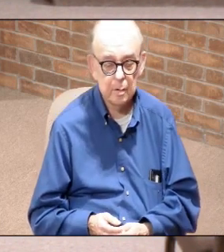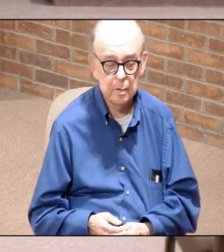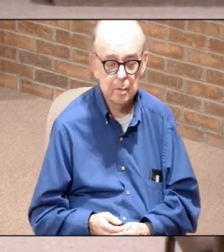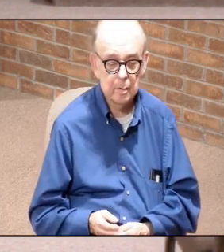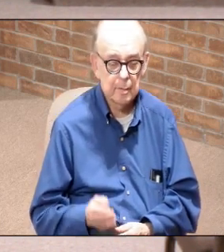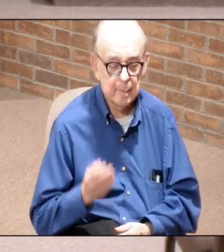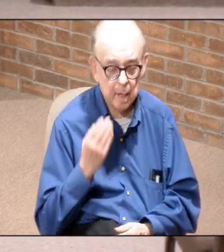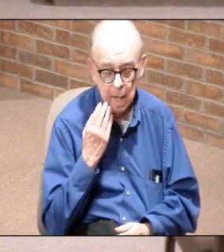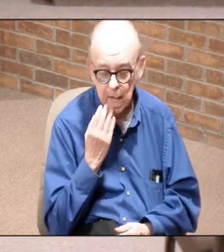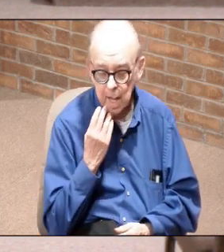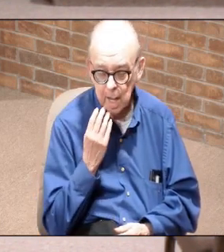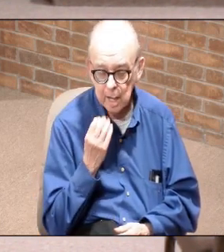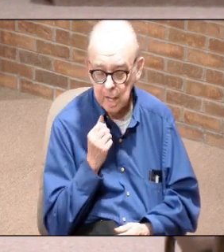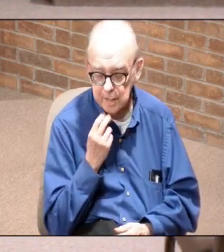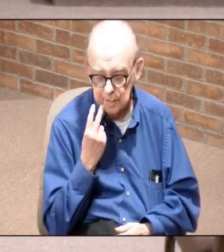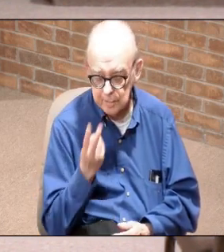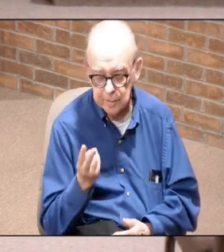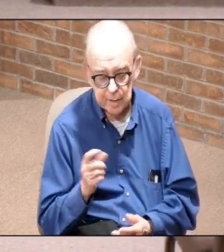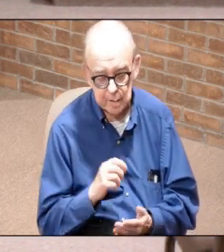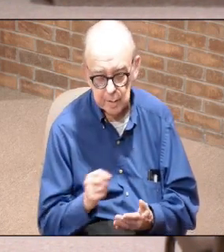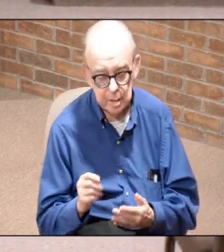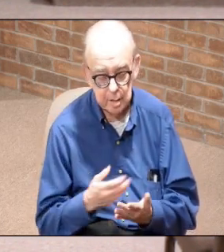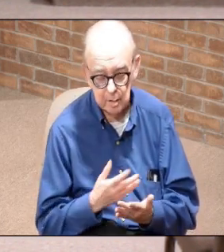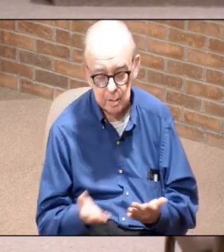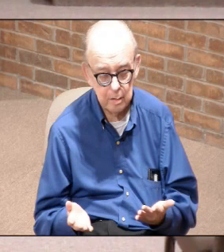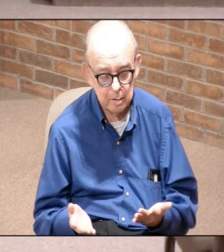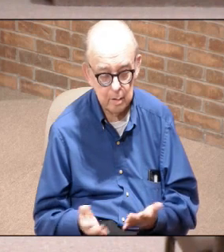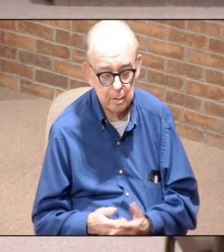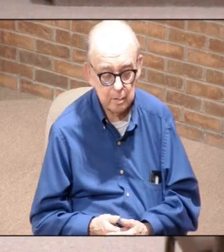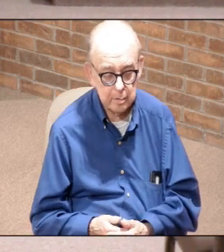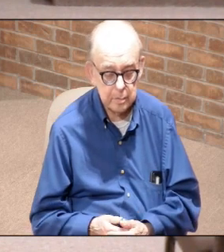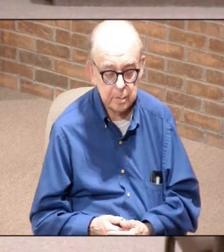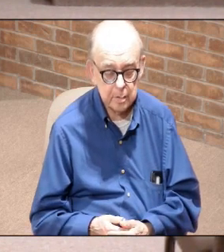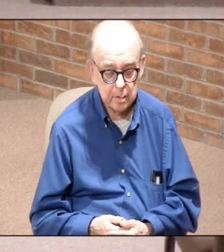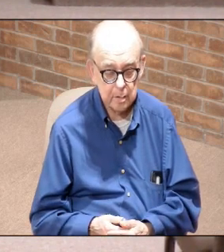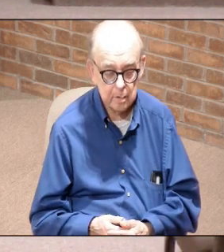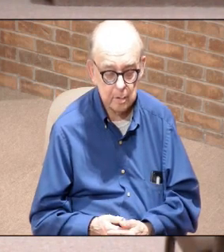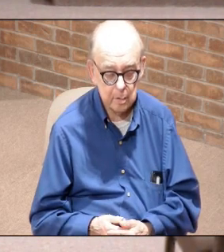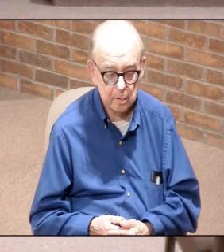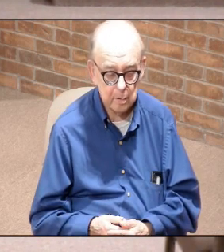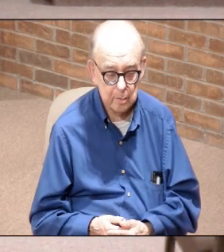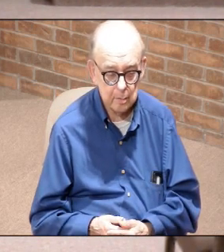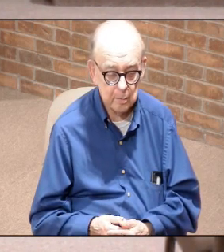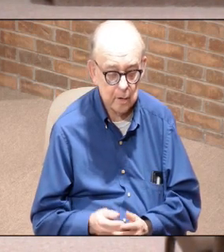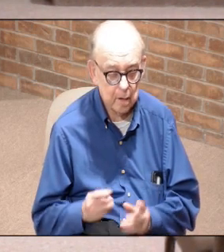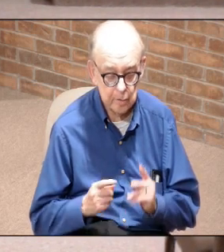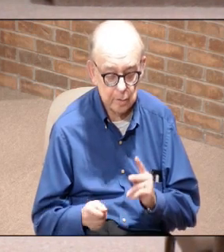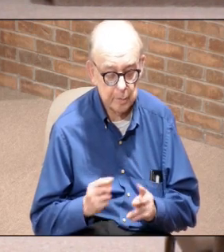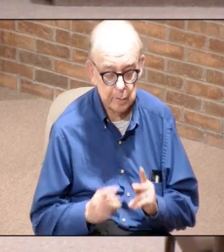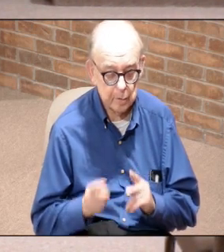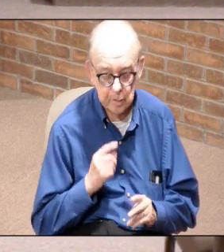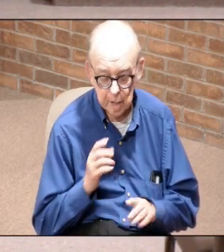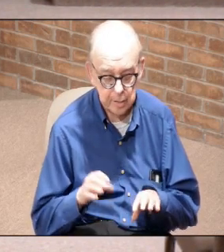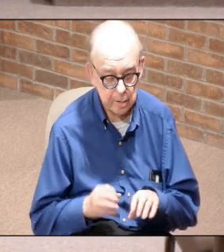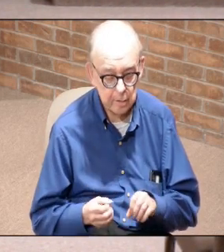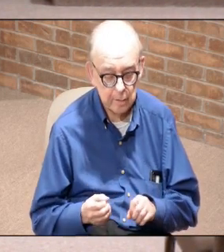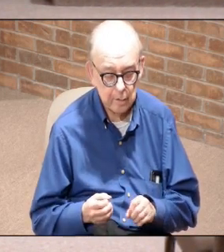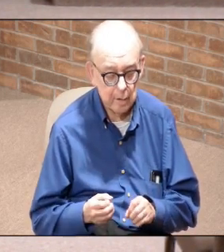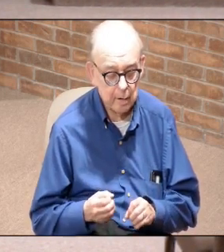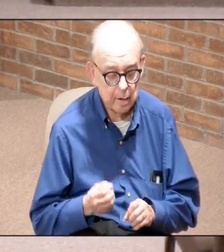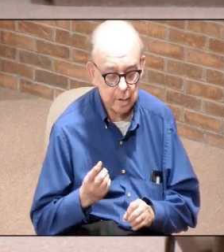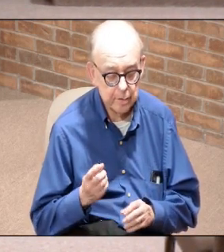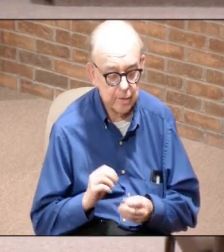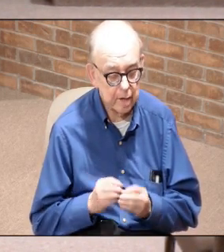I don't see it recorded anywhere. I'm sure somebody probably tried to calculate it based upon a certain number at a certain point in